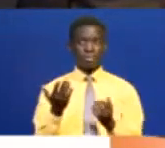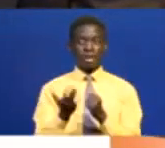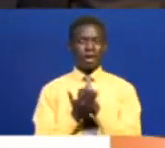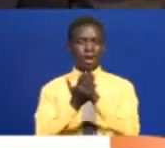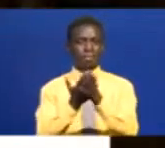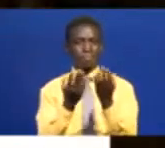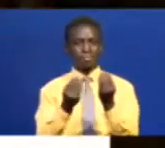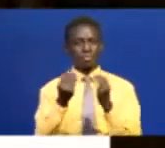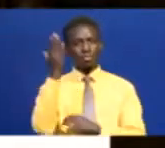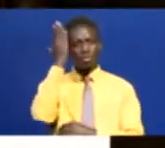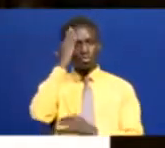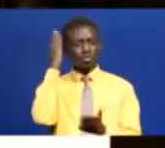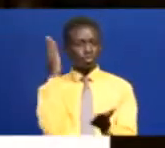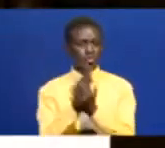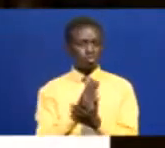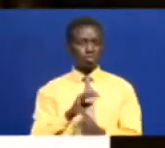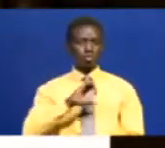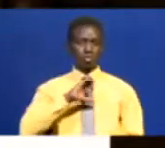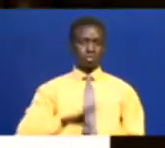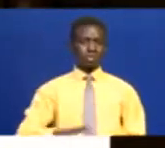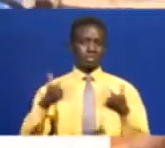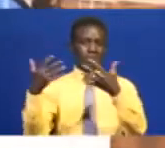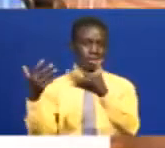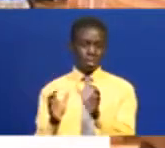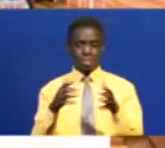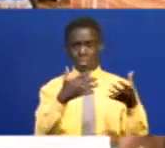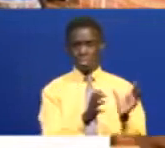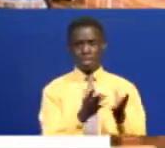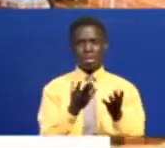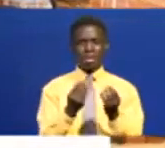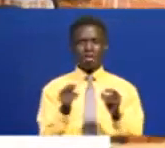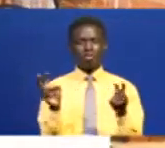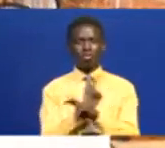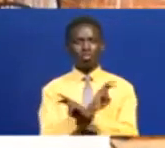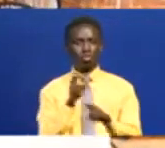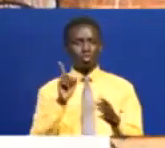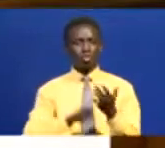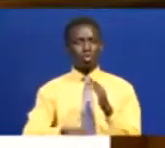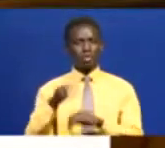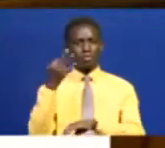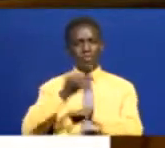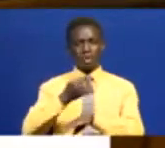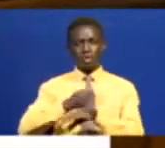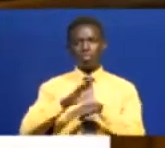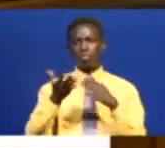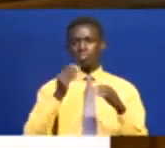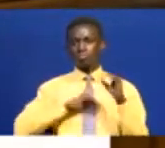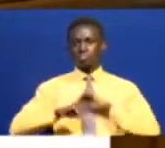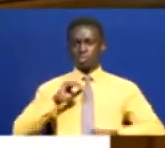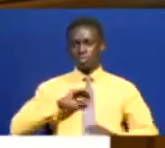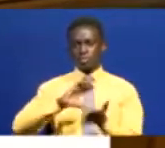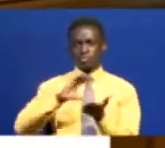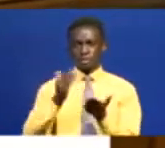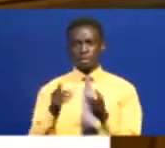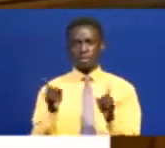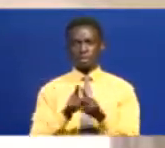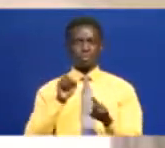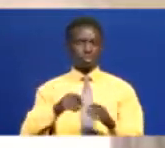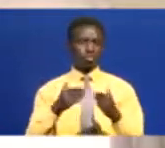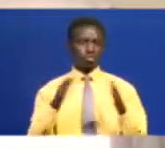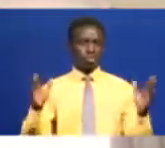of companies, thus easing the process of tracking illicit funds and undertaking open investigations of corruption